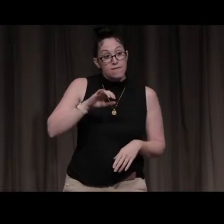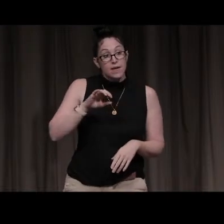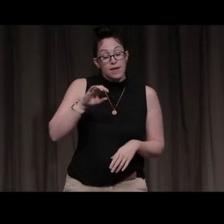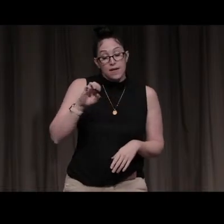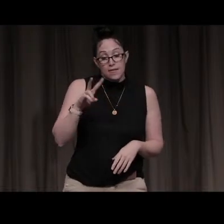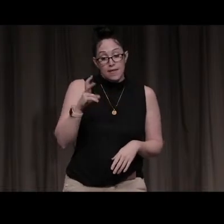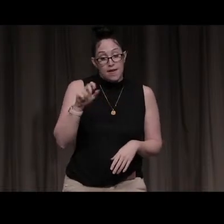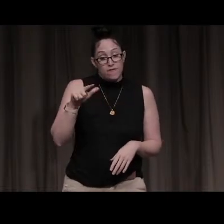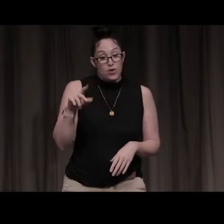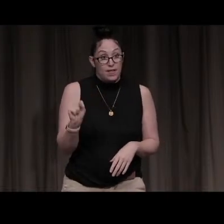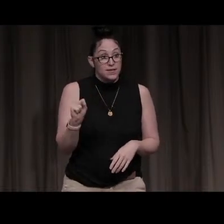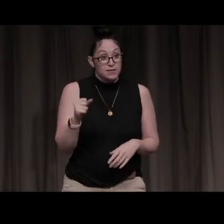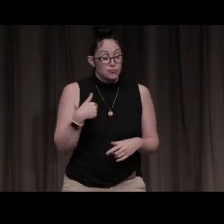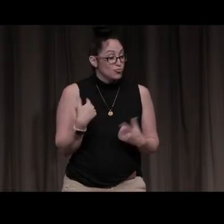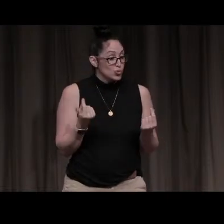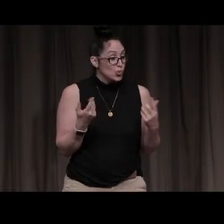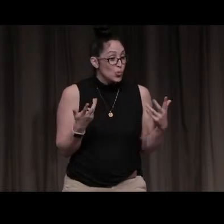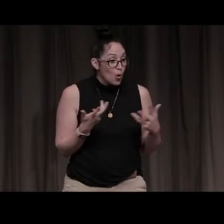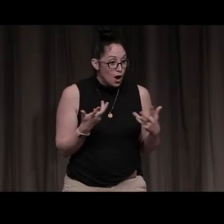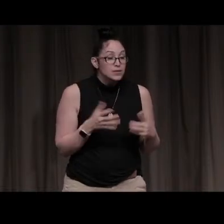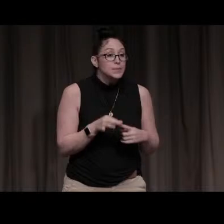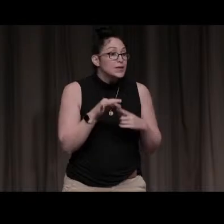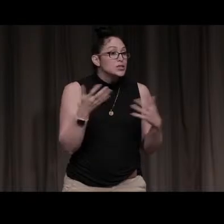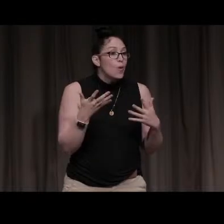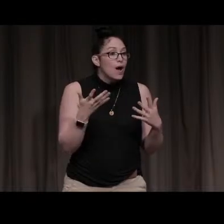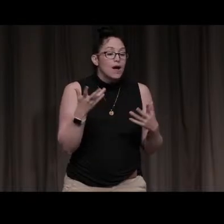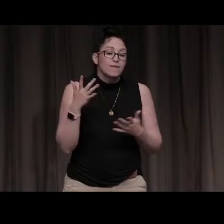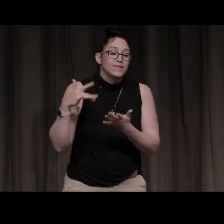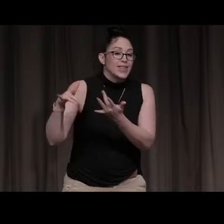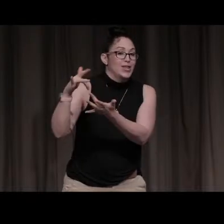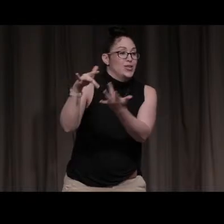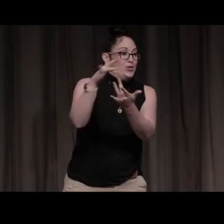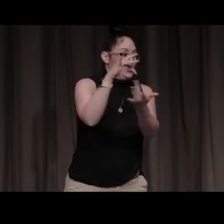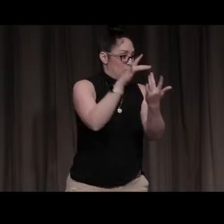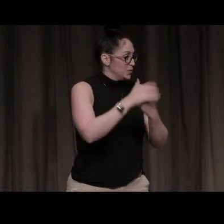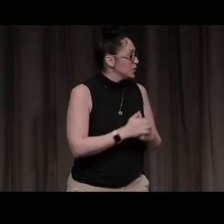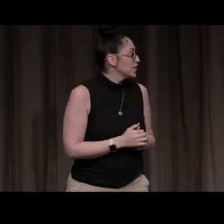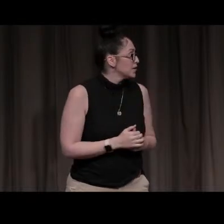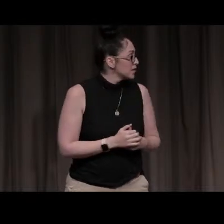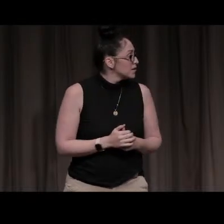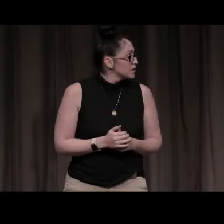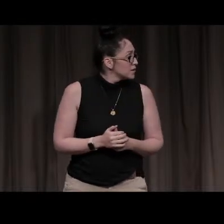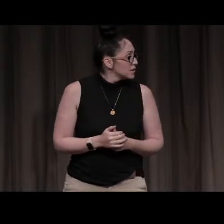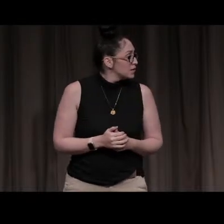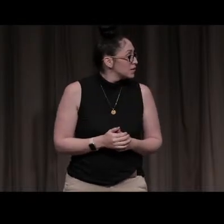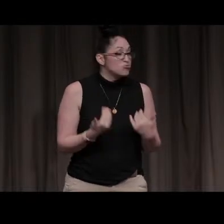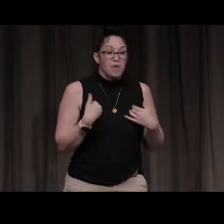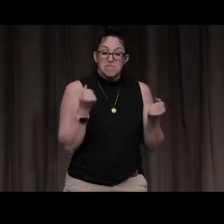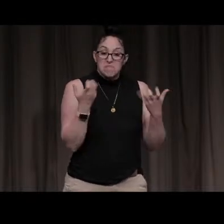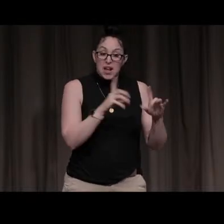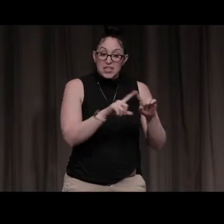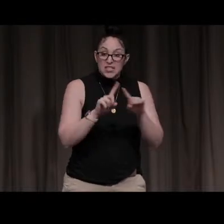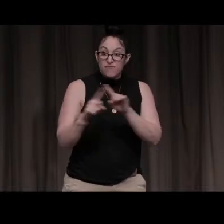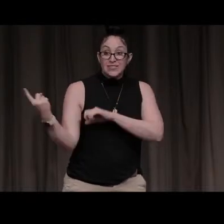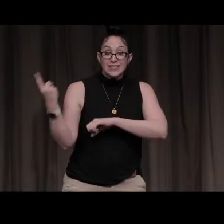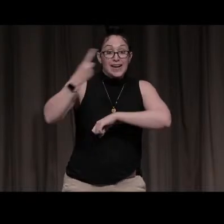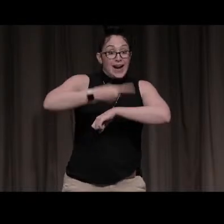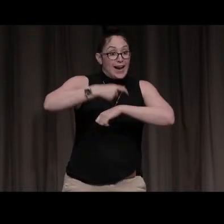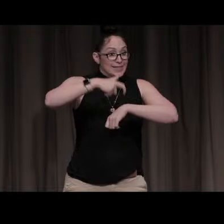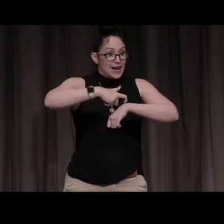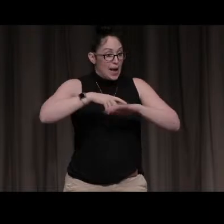of the things that we do, that we specialize in, are field trips. So there's a number of daytime activities that you can do out